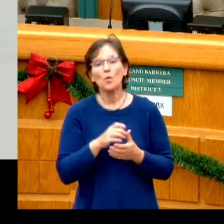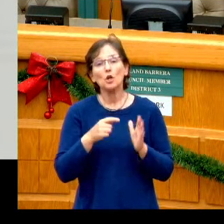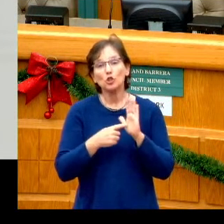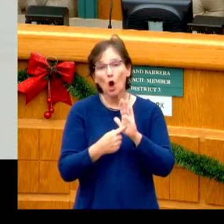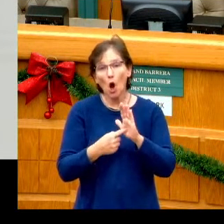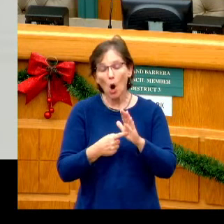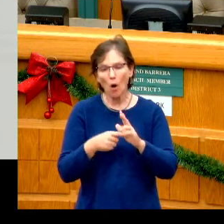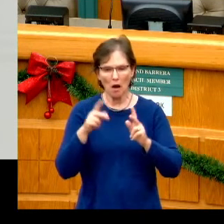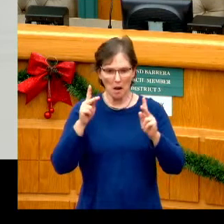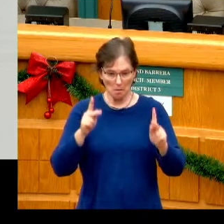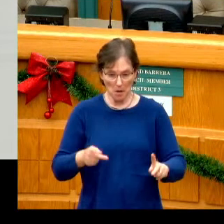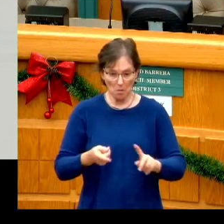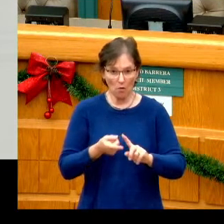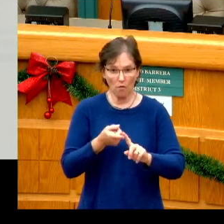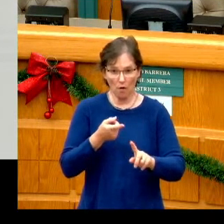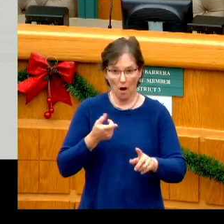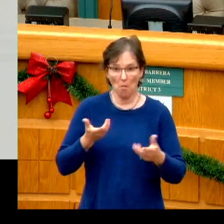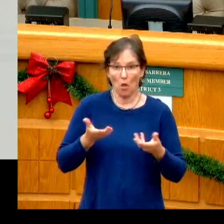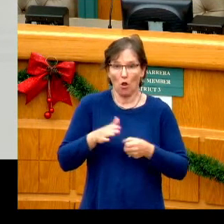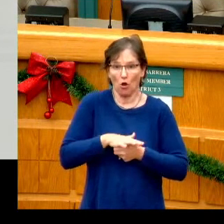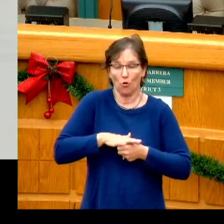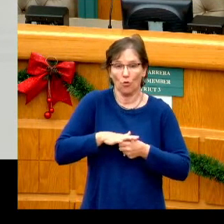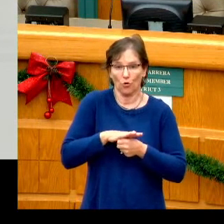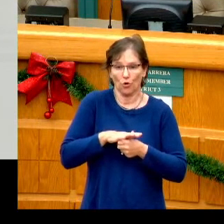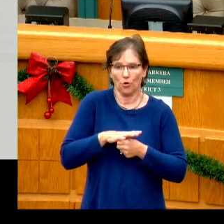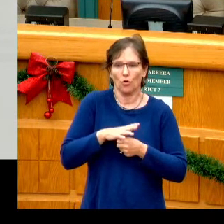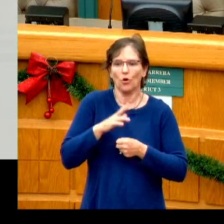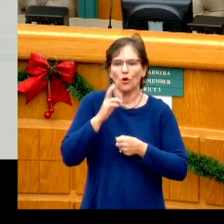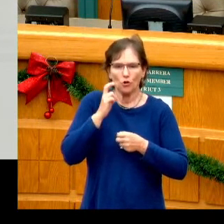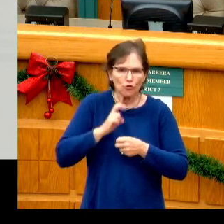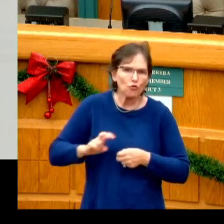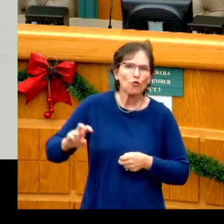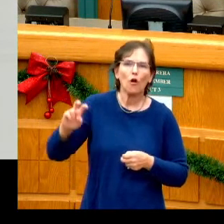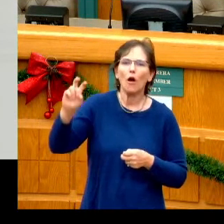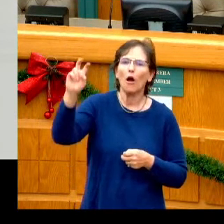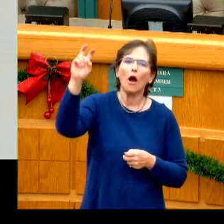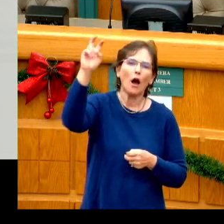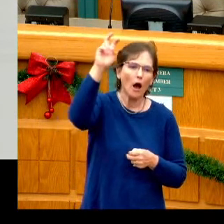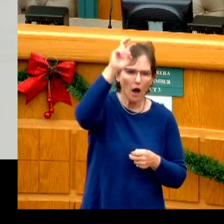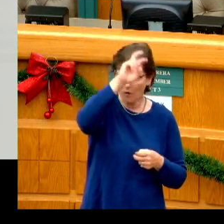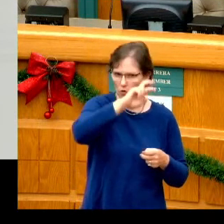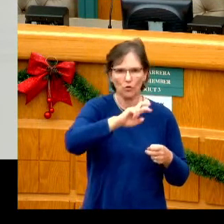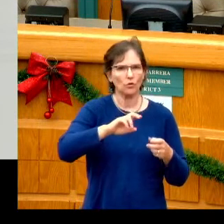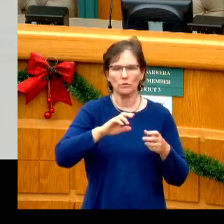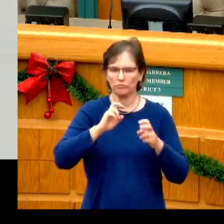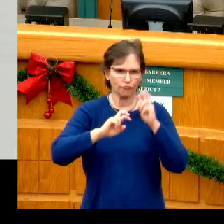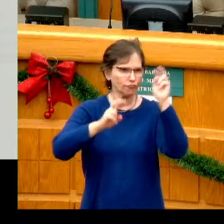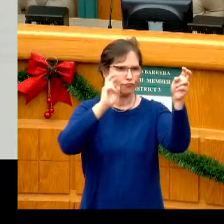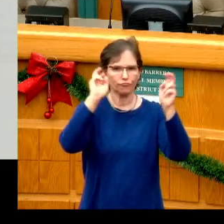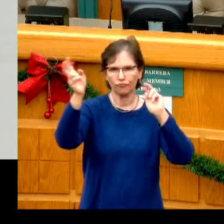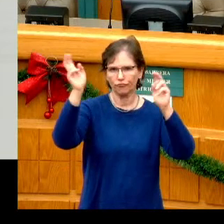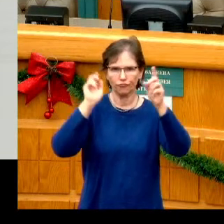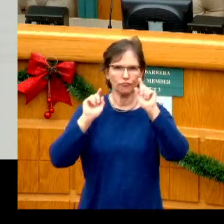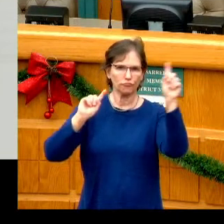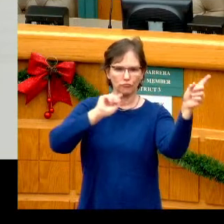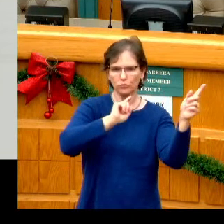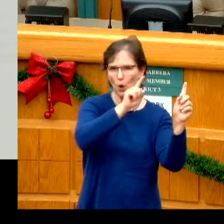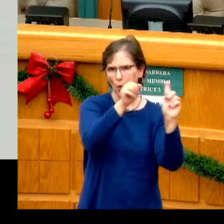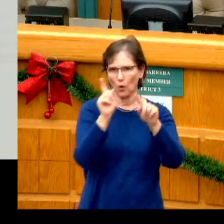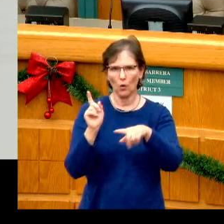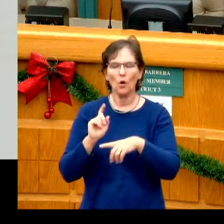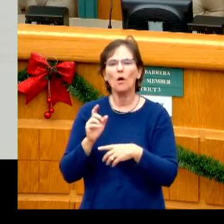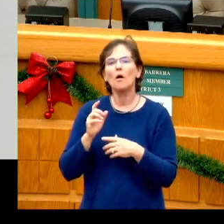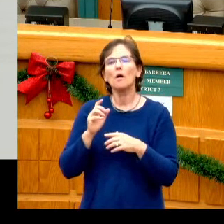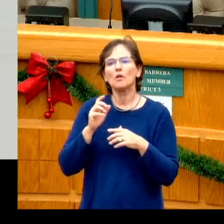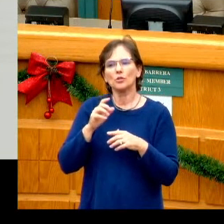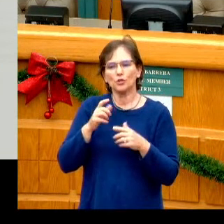traveled all over the country for Thanksgiving and that weekend, and now they're probably going to be coming back at some point, and that's something that